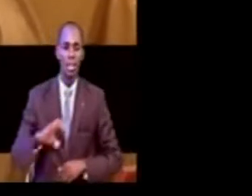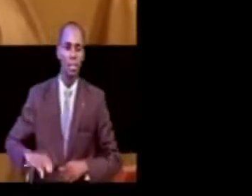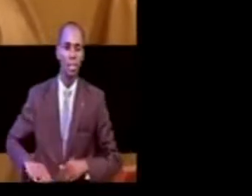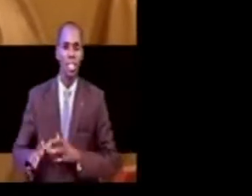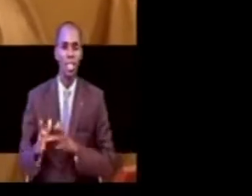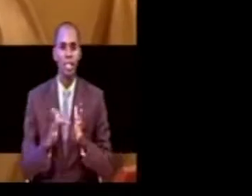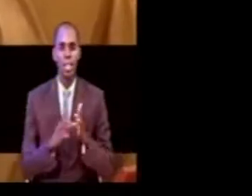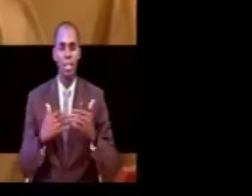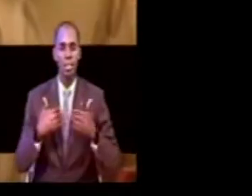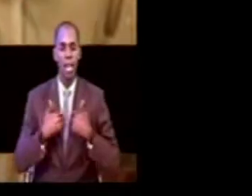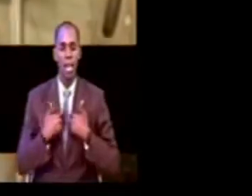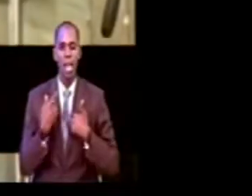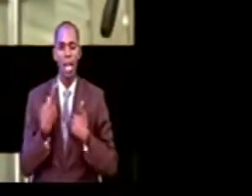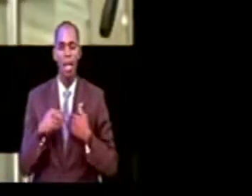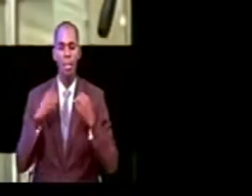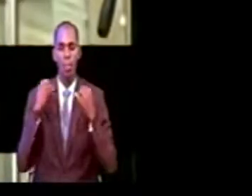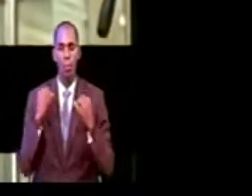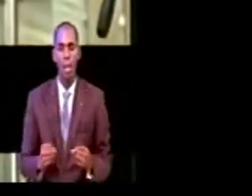my heart